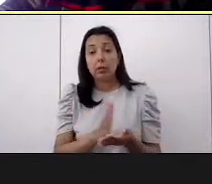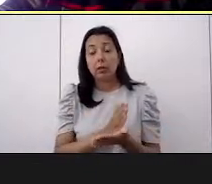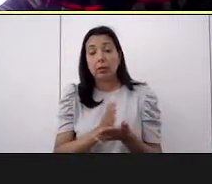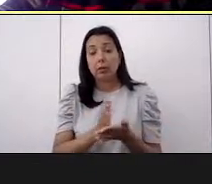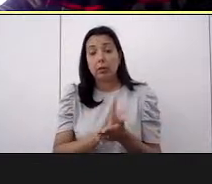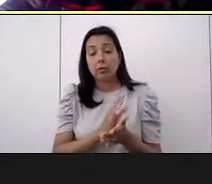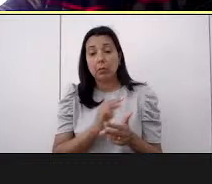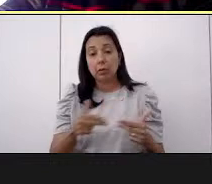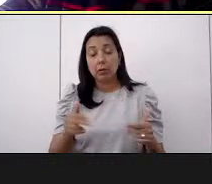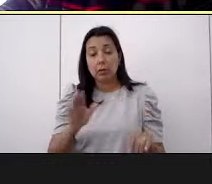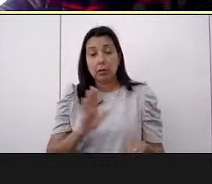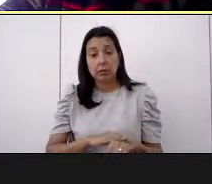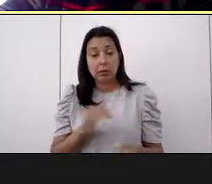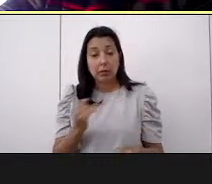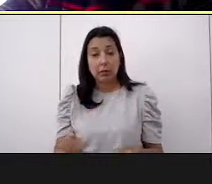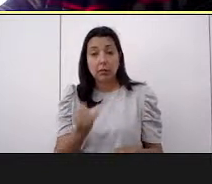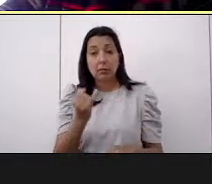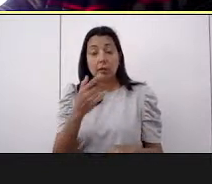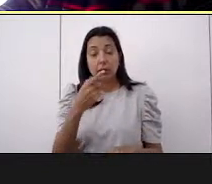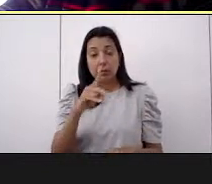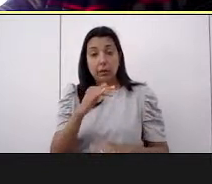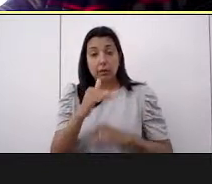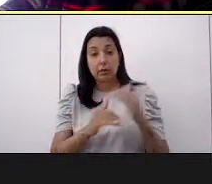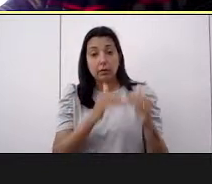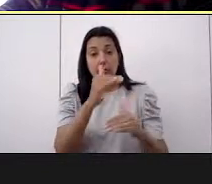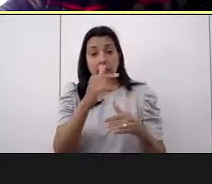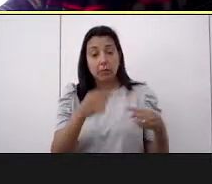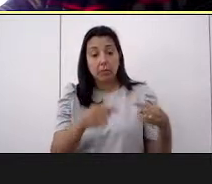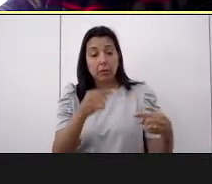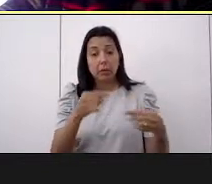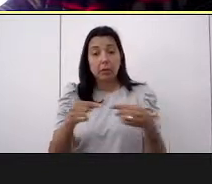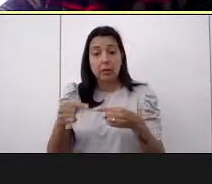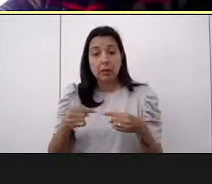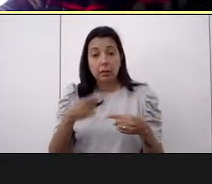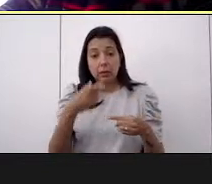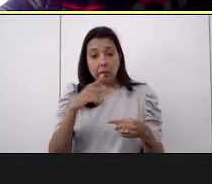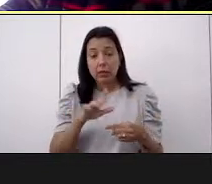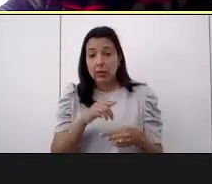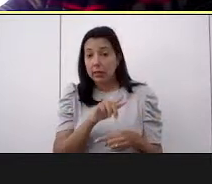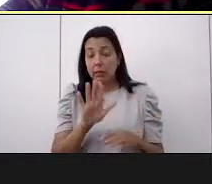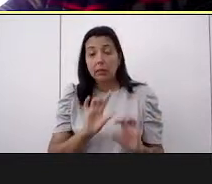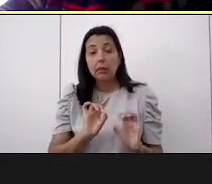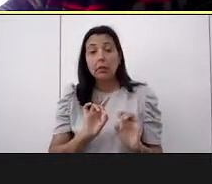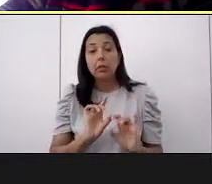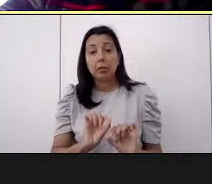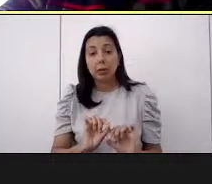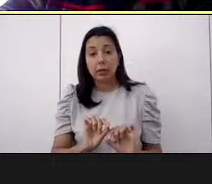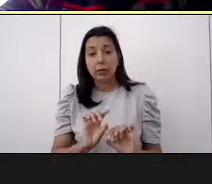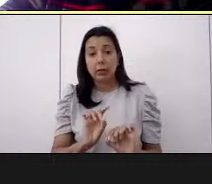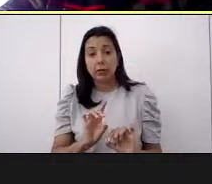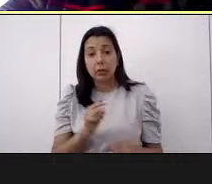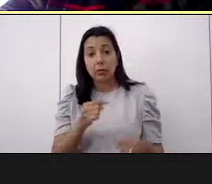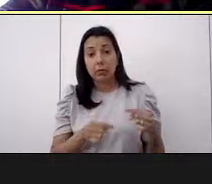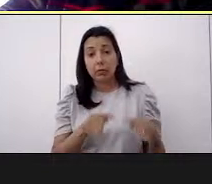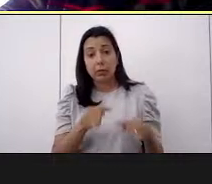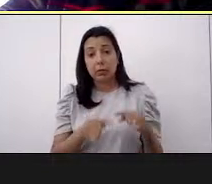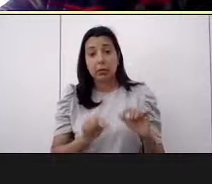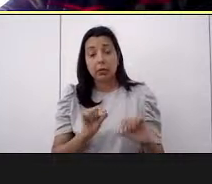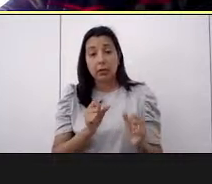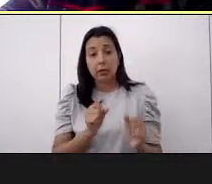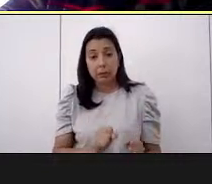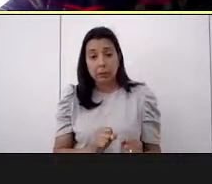policies that are consensual enough in the context of an increasing pluralism of interest.